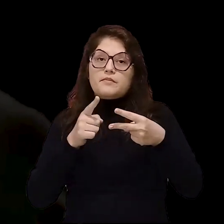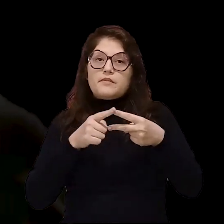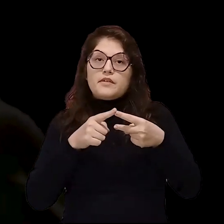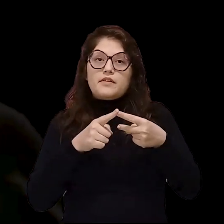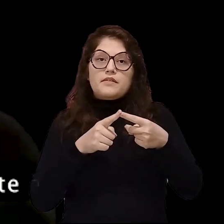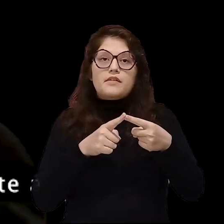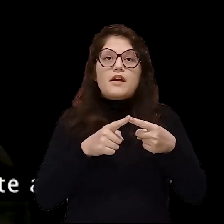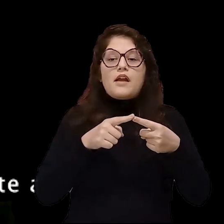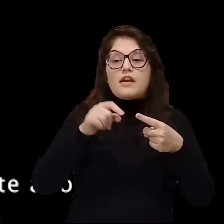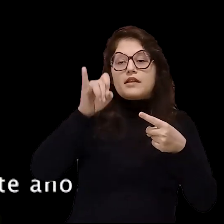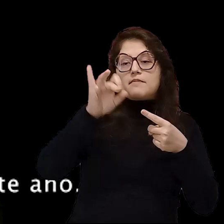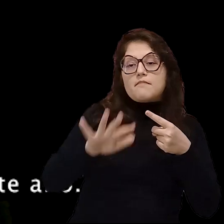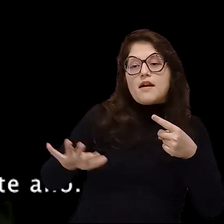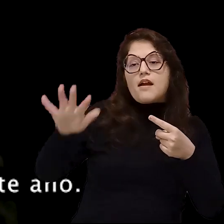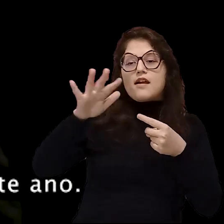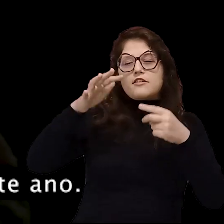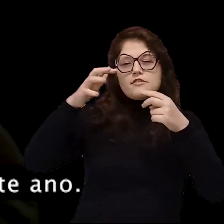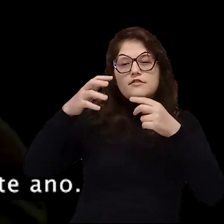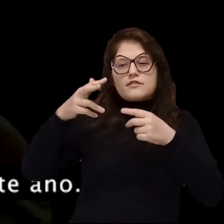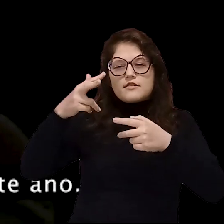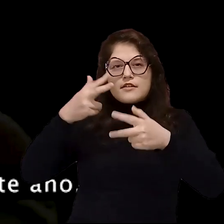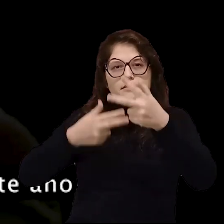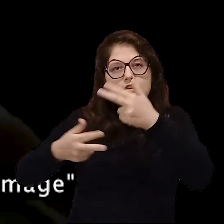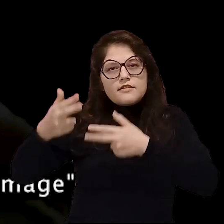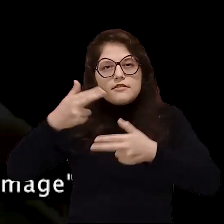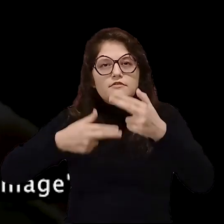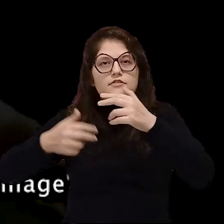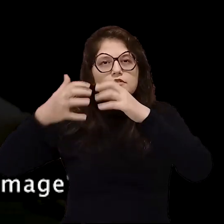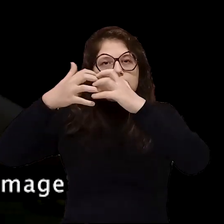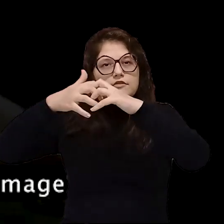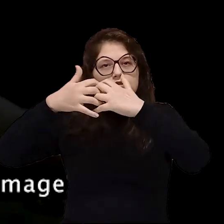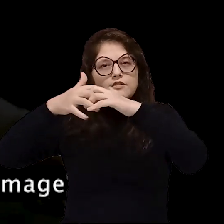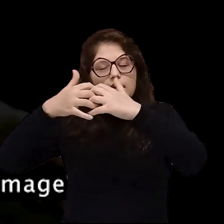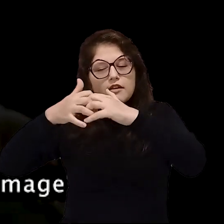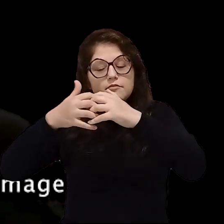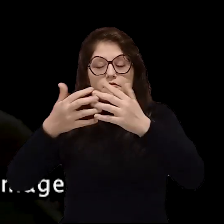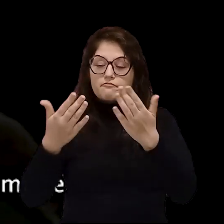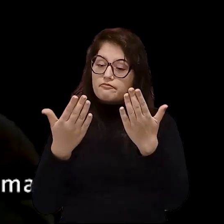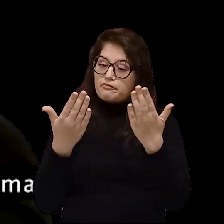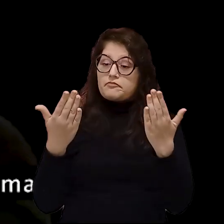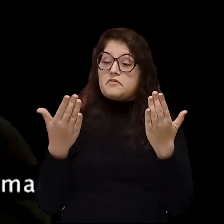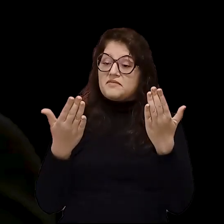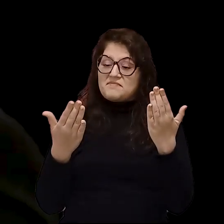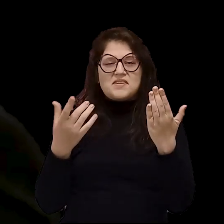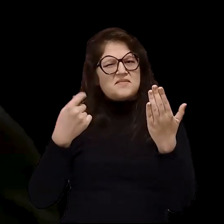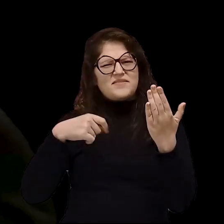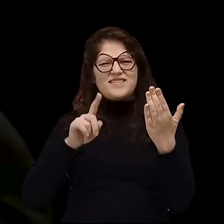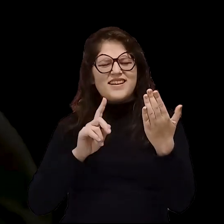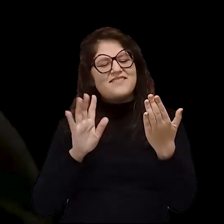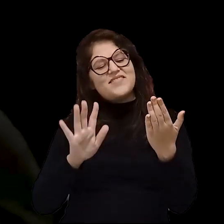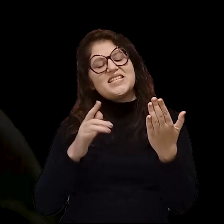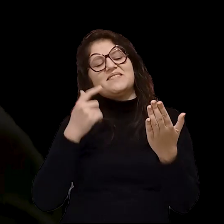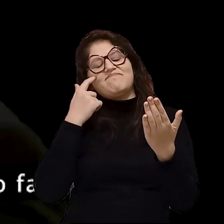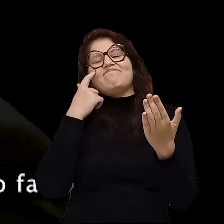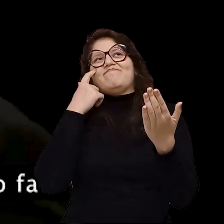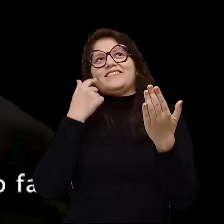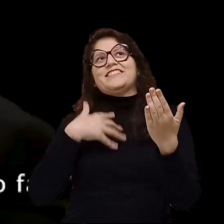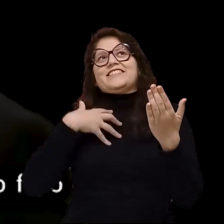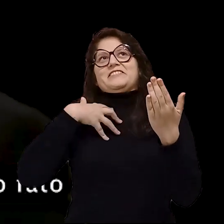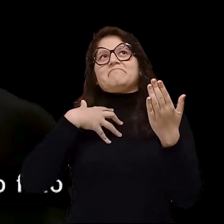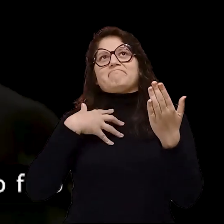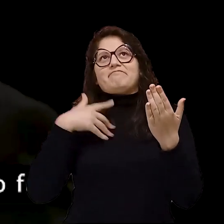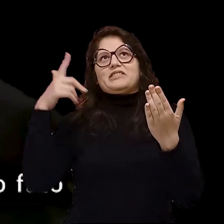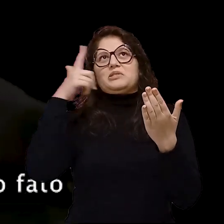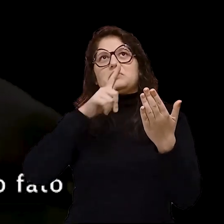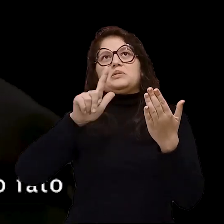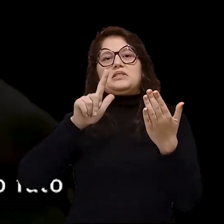he said, my father sent me 2 presents this year. First, a motorized CD rack from the Sharper Image that I didn't really need, but I knew he